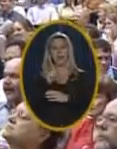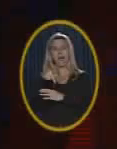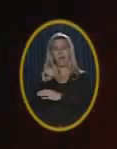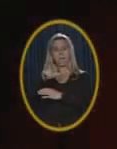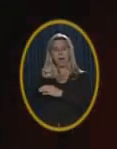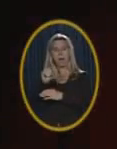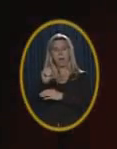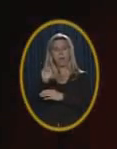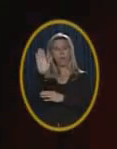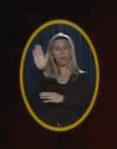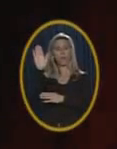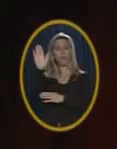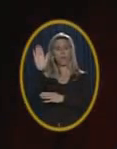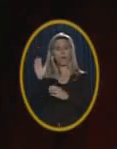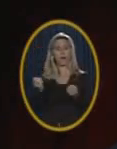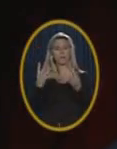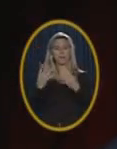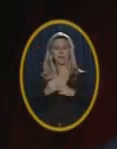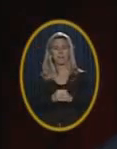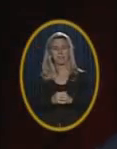Apollo?